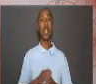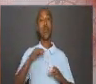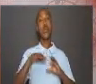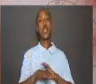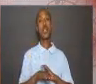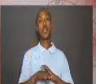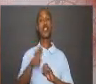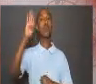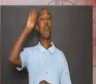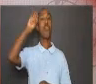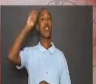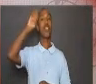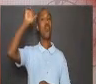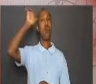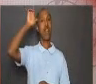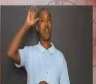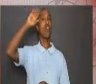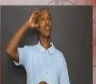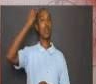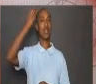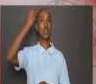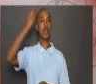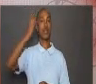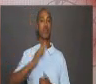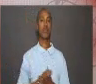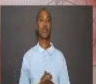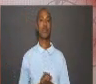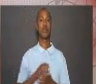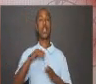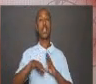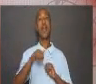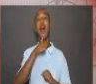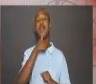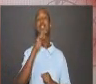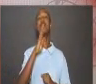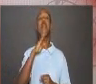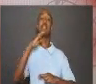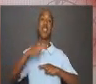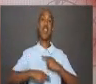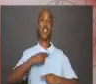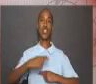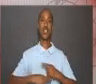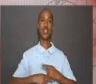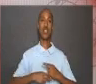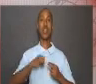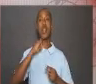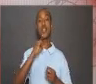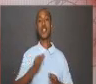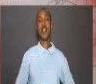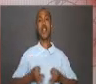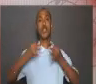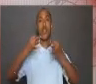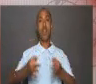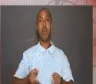Within the Bronsted-Lowry concept, an acid-base reaction is the